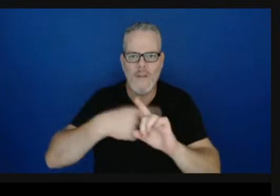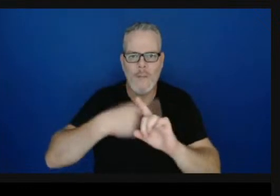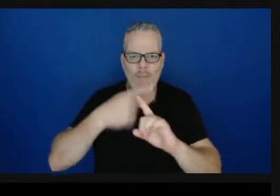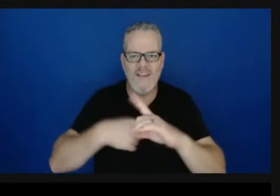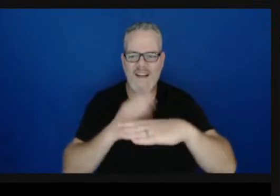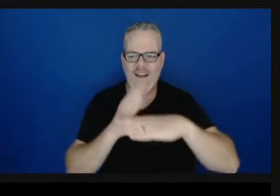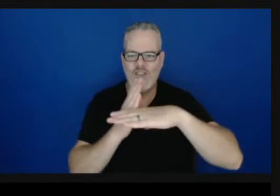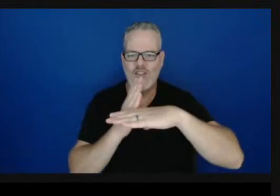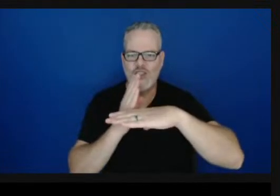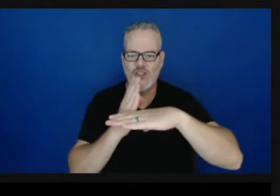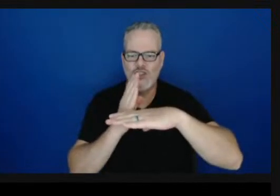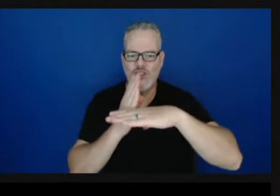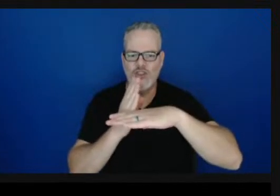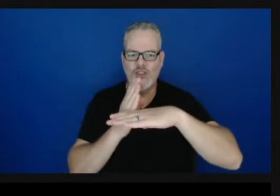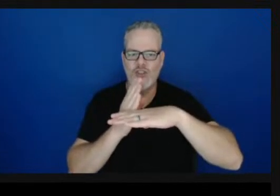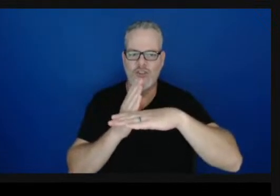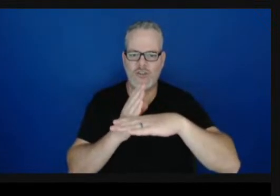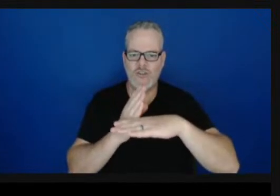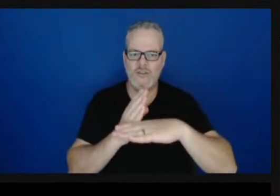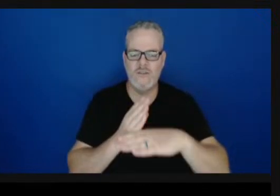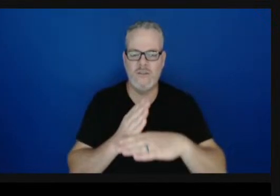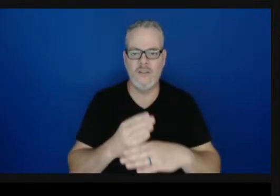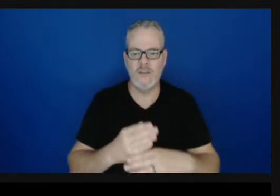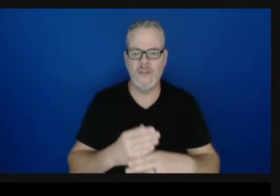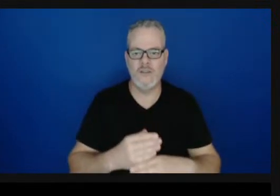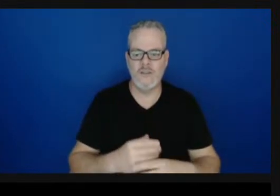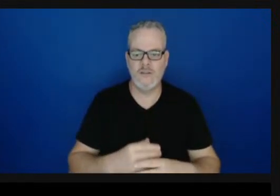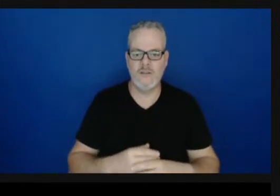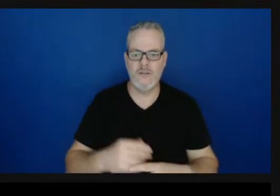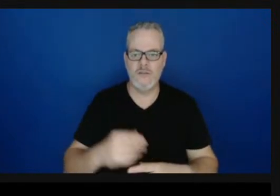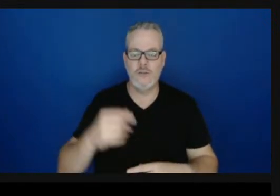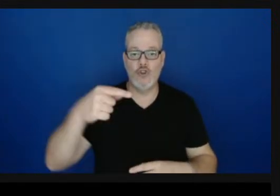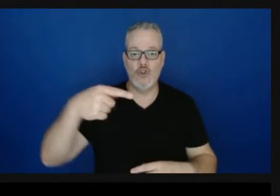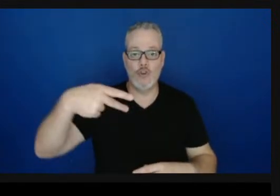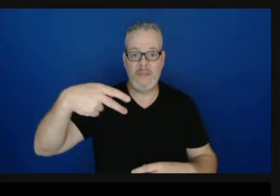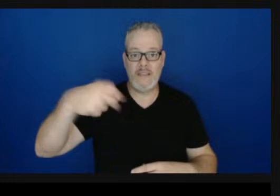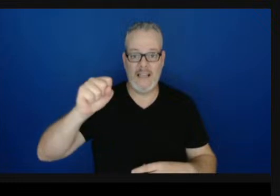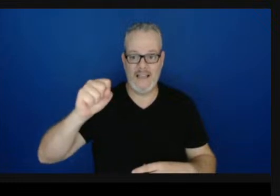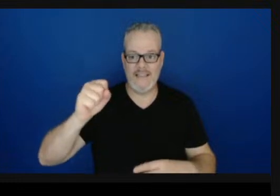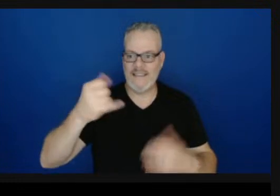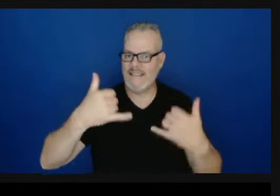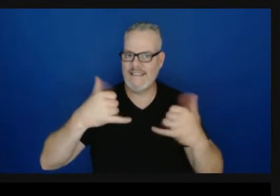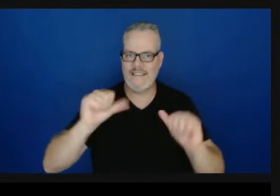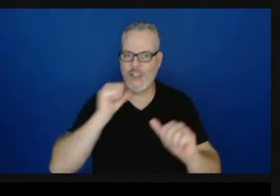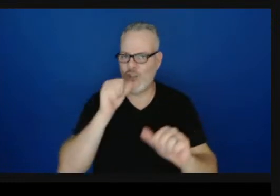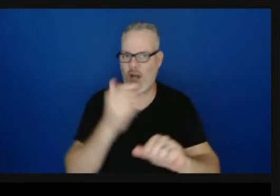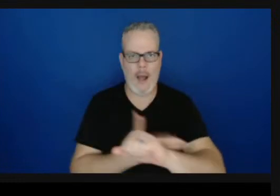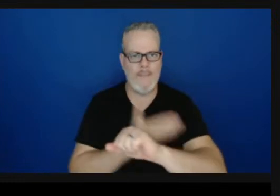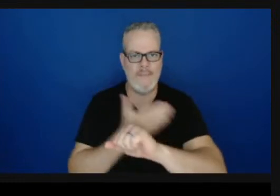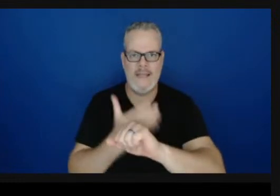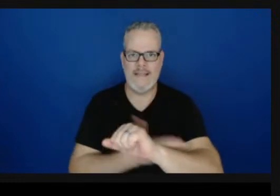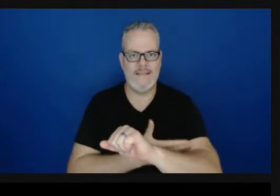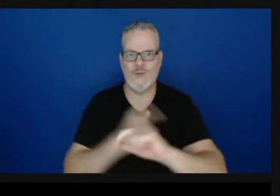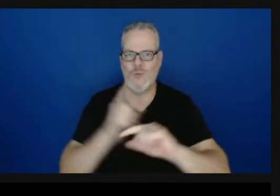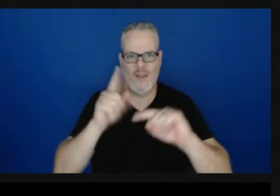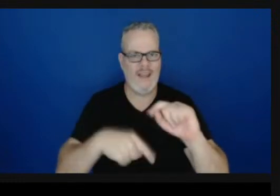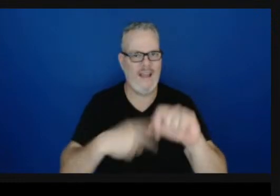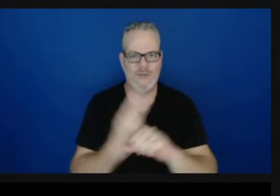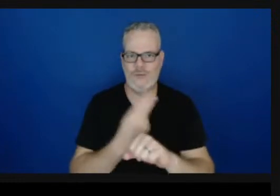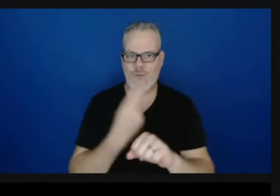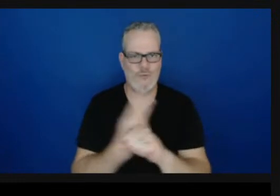well. Our GPS on the USGS website is still not updated, so we cannot look at that.